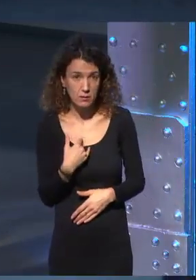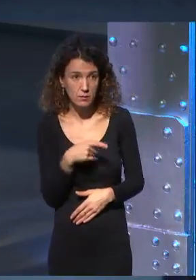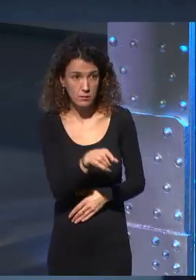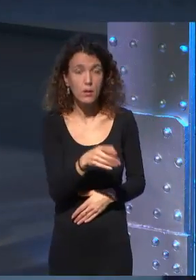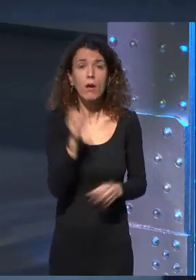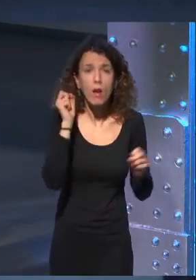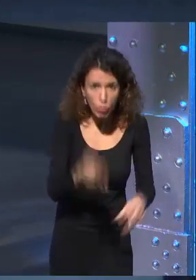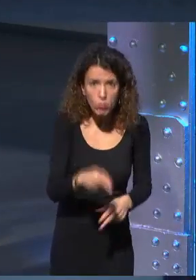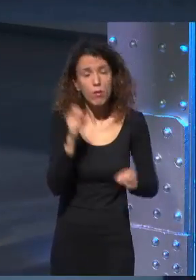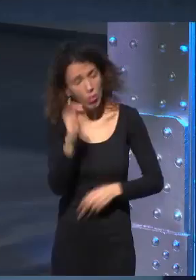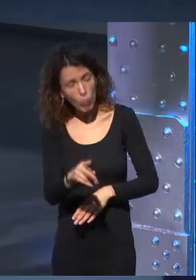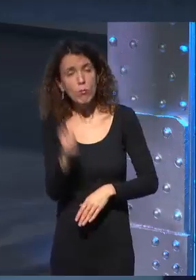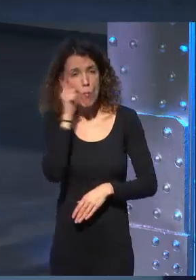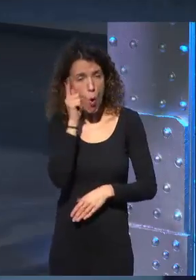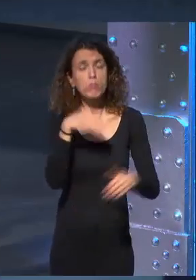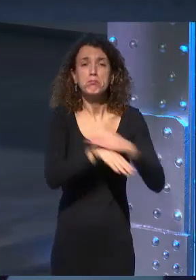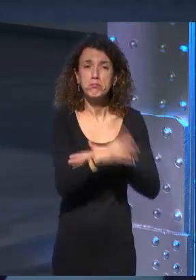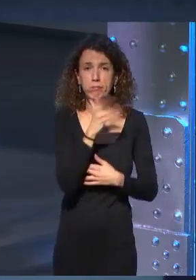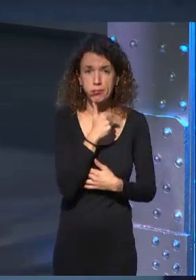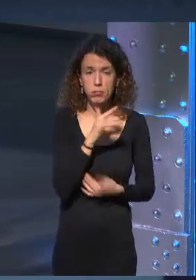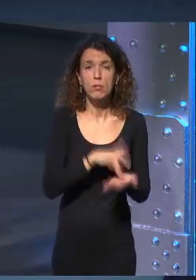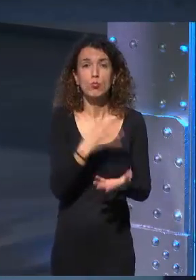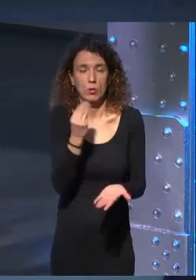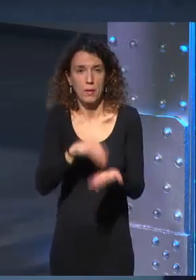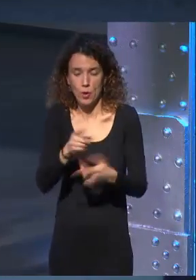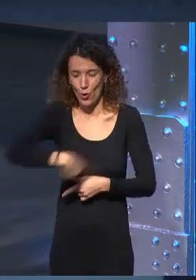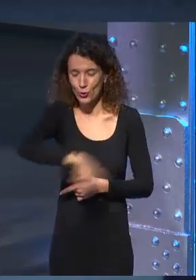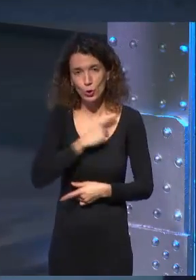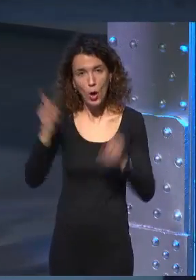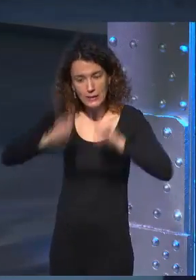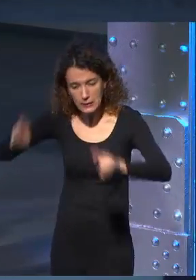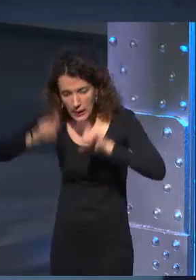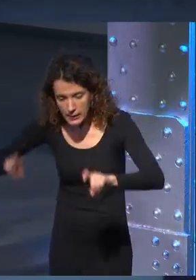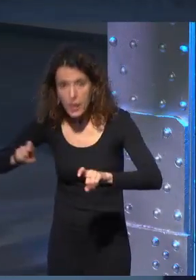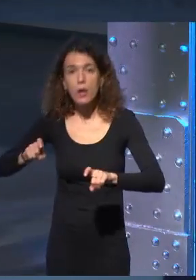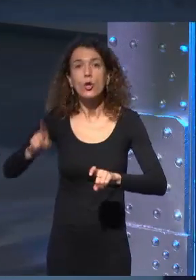said, "Mom, what's that?" And I said, "Yeah, you're right. It's my smartphone." No.